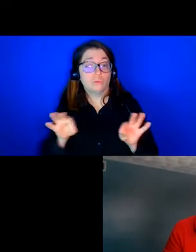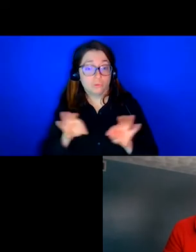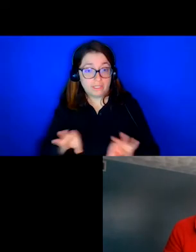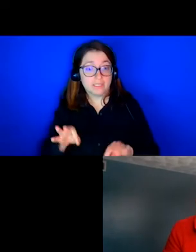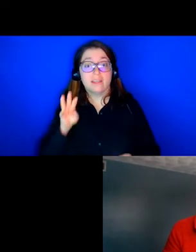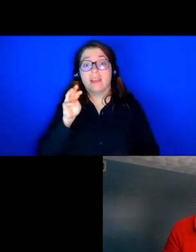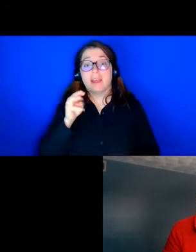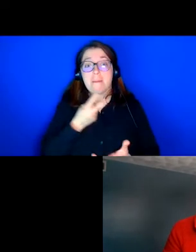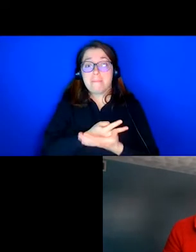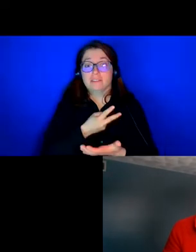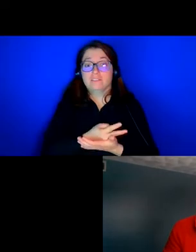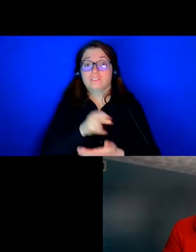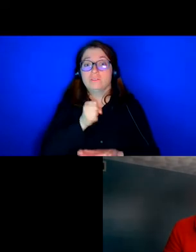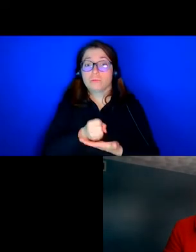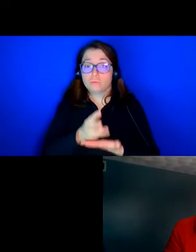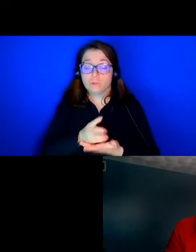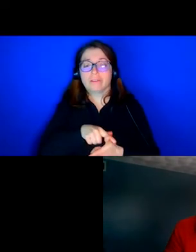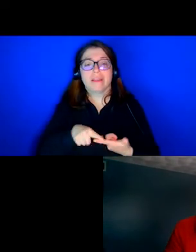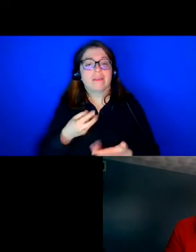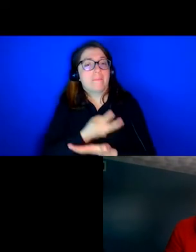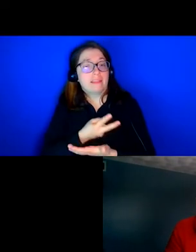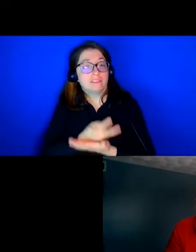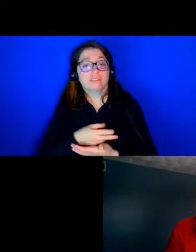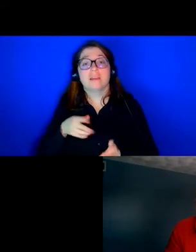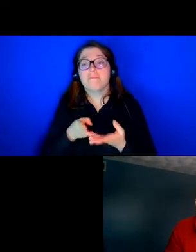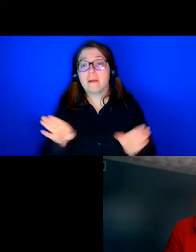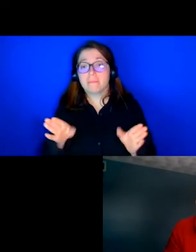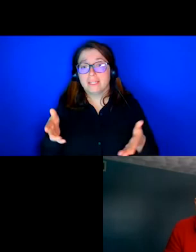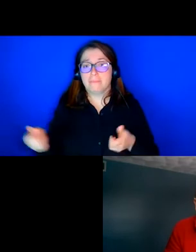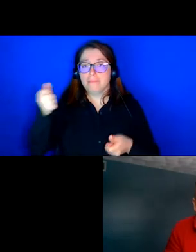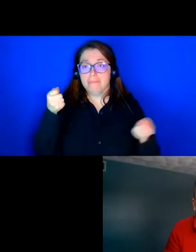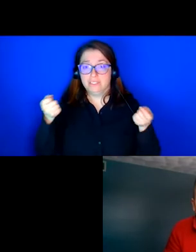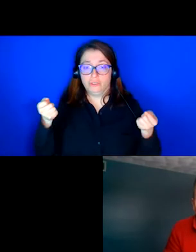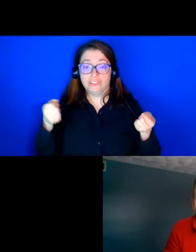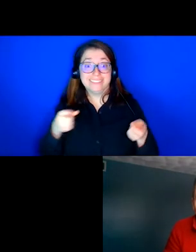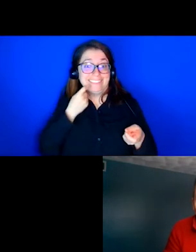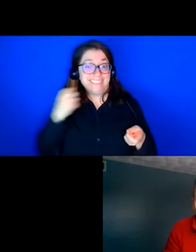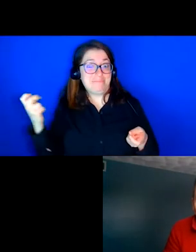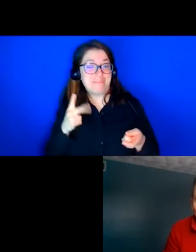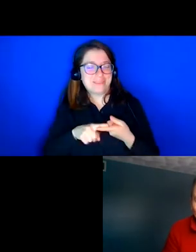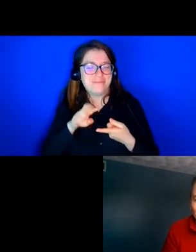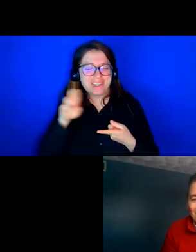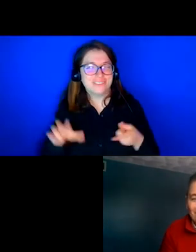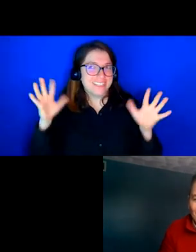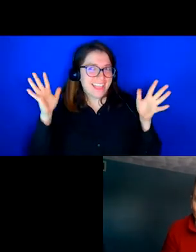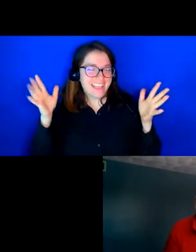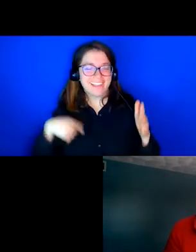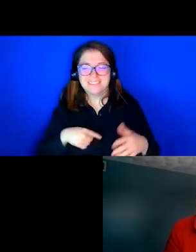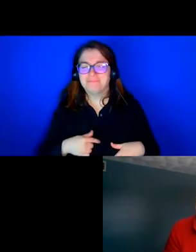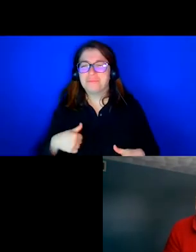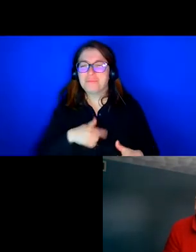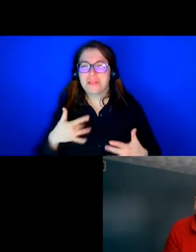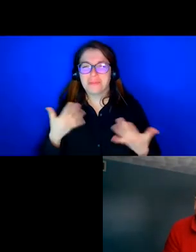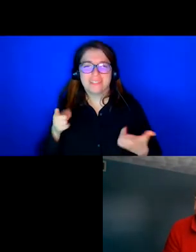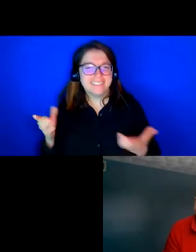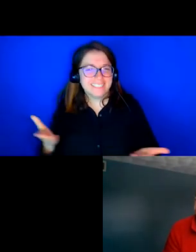and a master's of public administration. He recently moved back to Rochester. Yay, we're thrilled he's here. To note, he is one of our